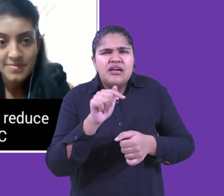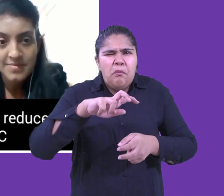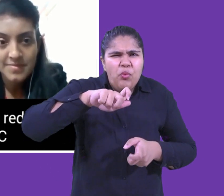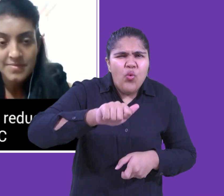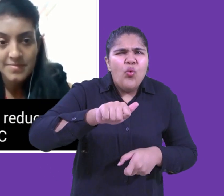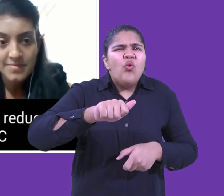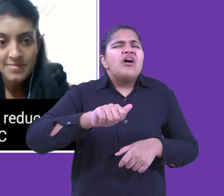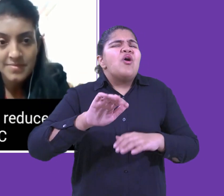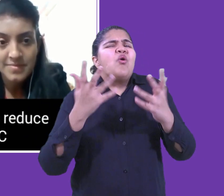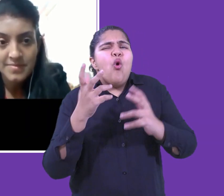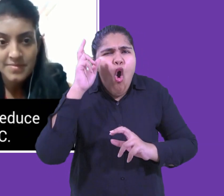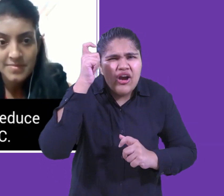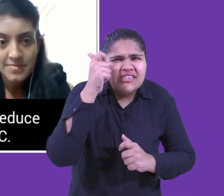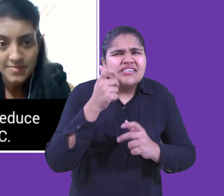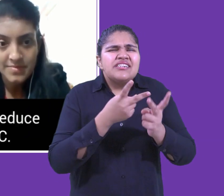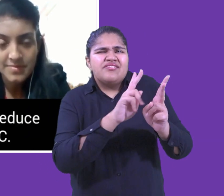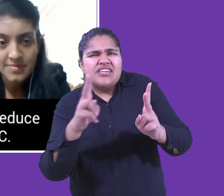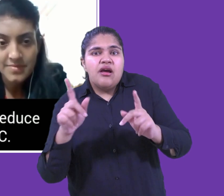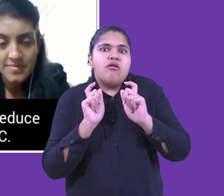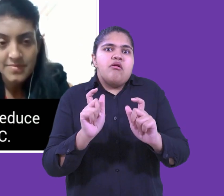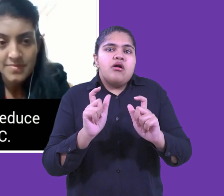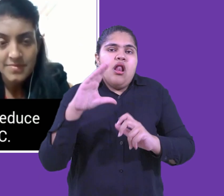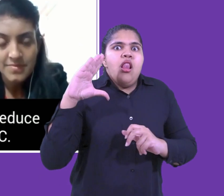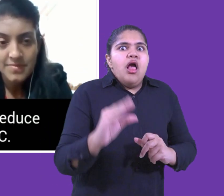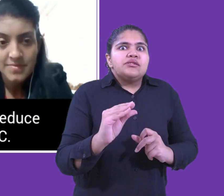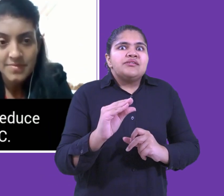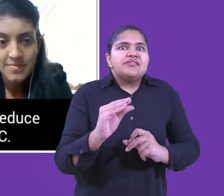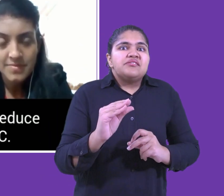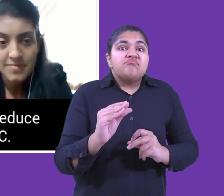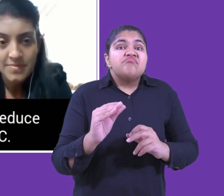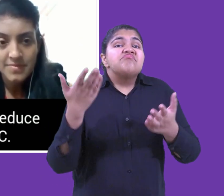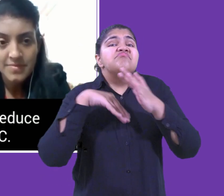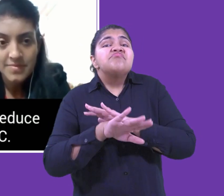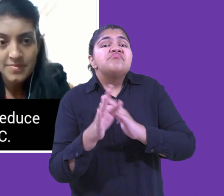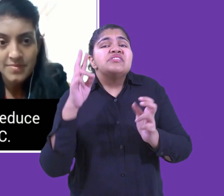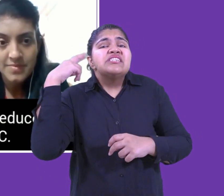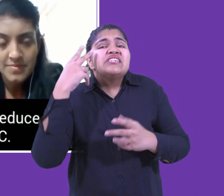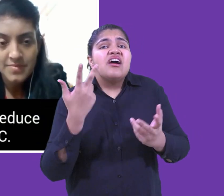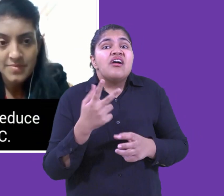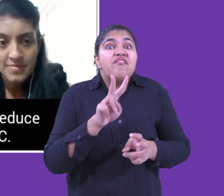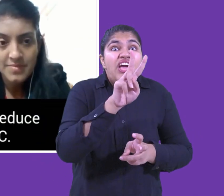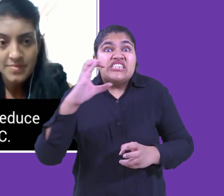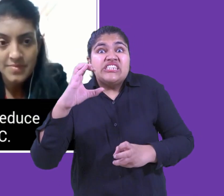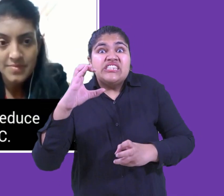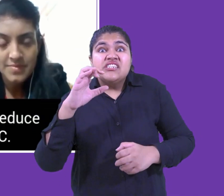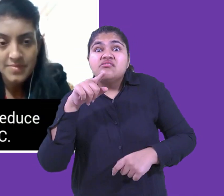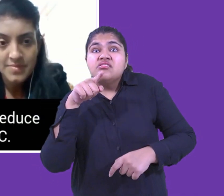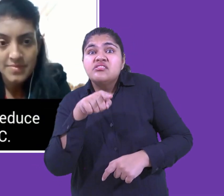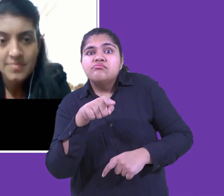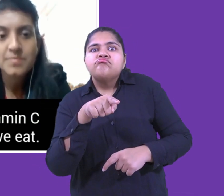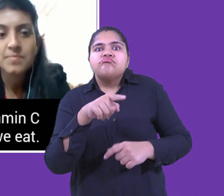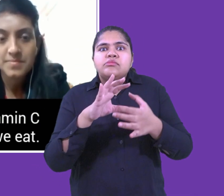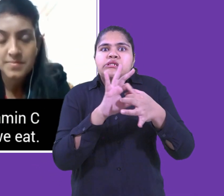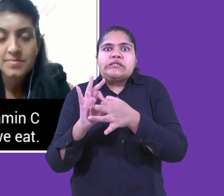the quantity of vitamin C. Hmm. I consciously use the word of reducing the vitamin C, not to stop the vitamin